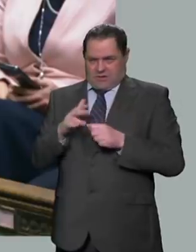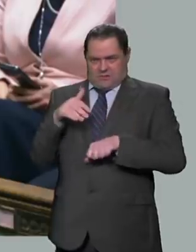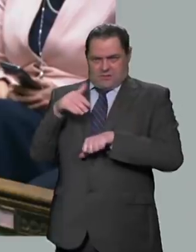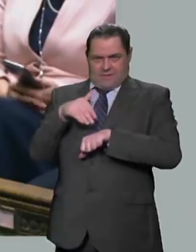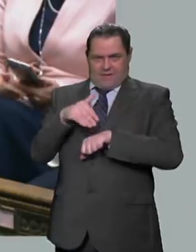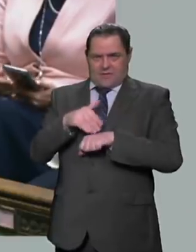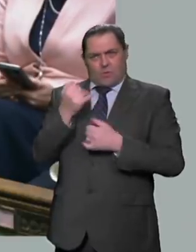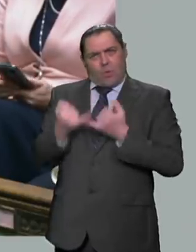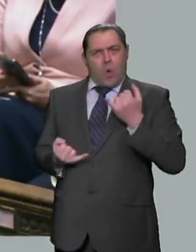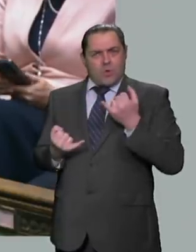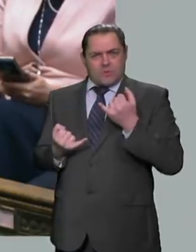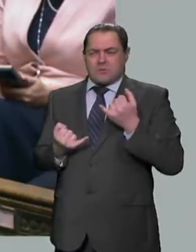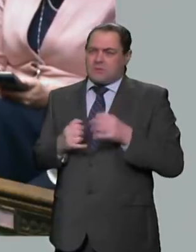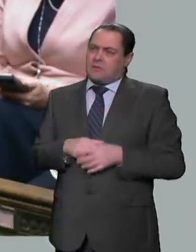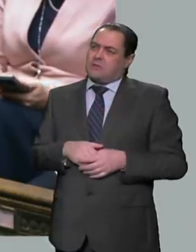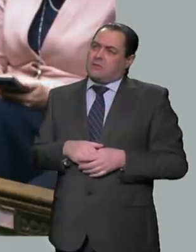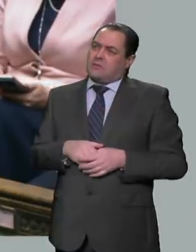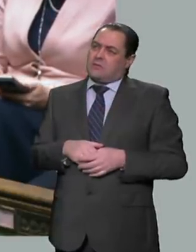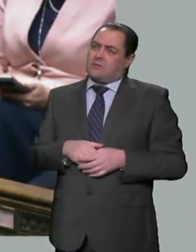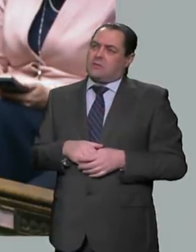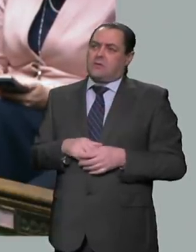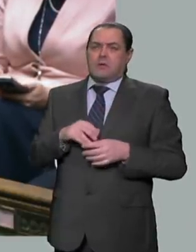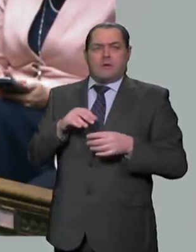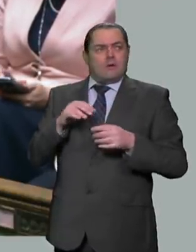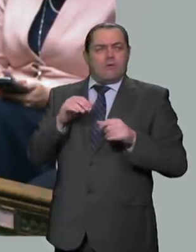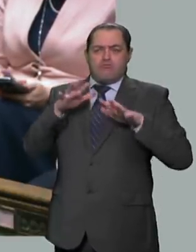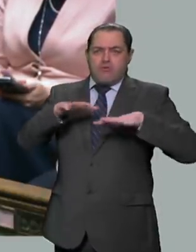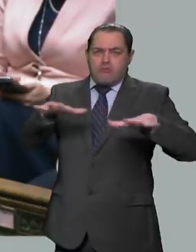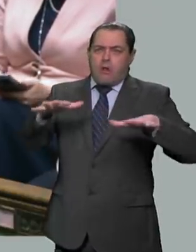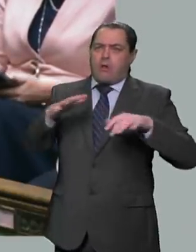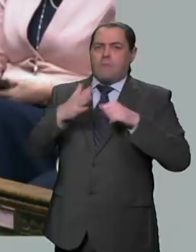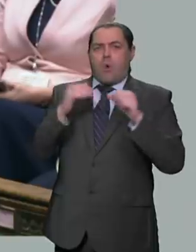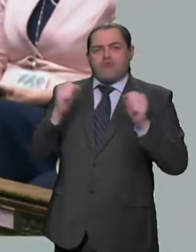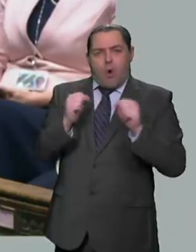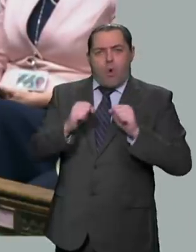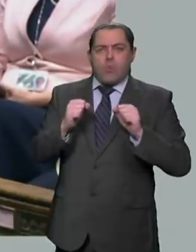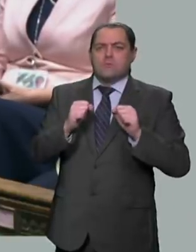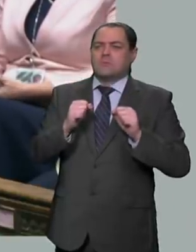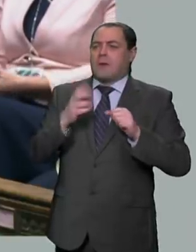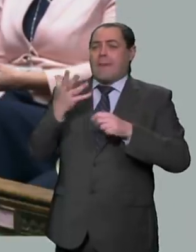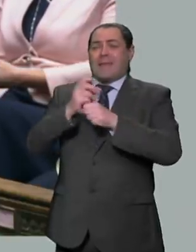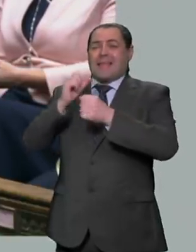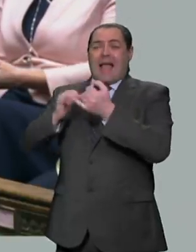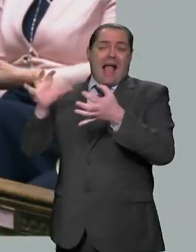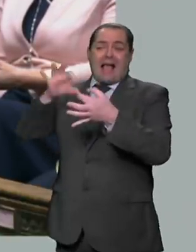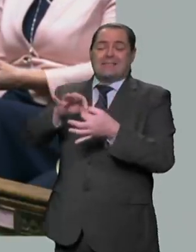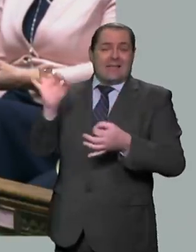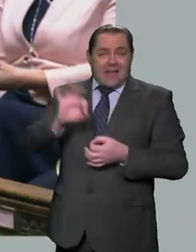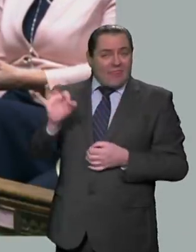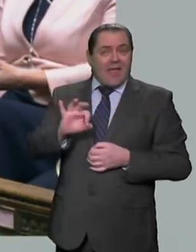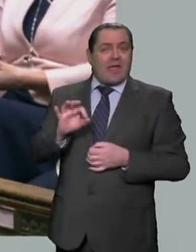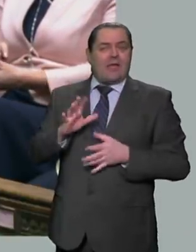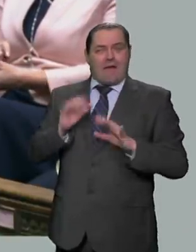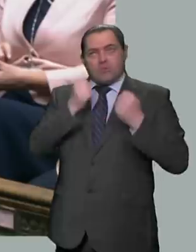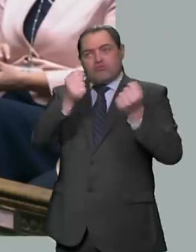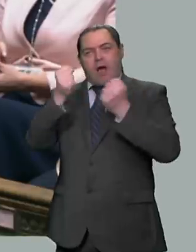because the rural areas are colder in the winter, many of the homes are not on the gas grid, rural people are much more reliant on their cars and public